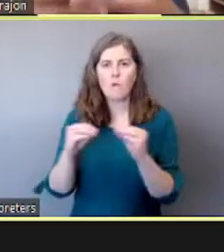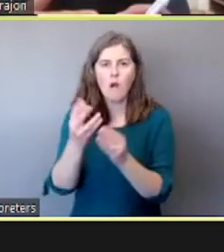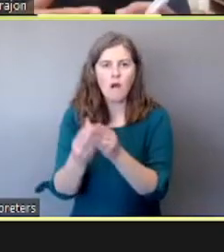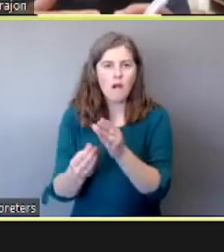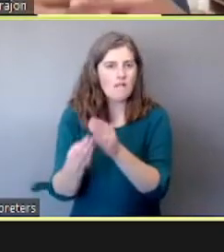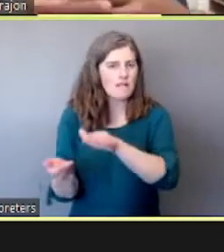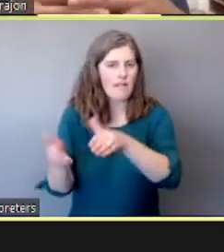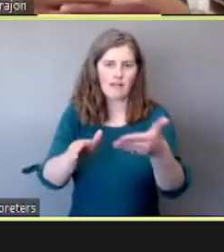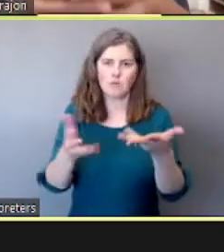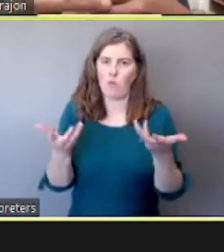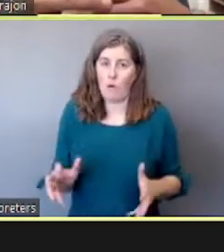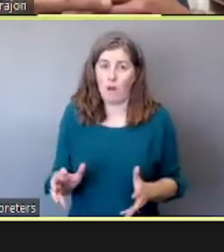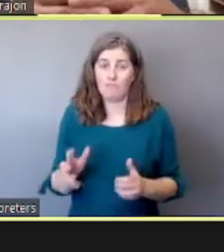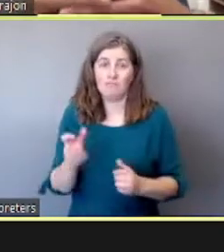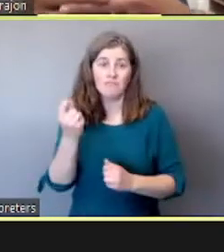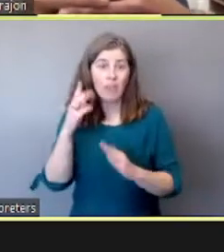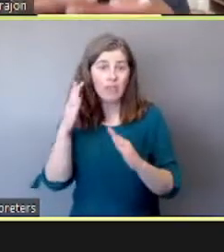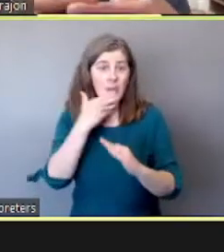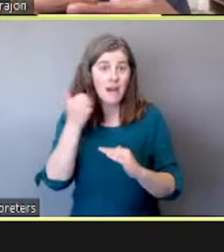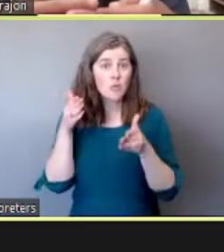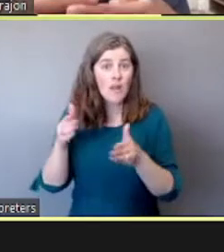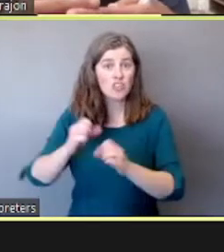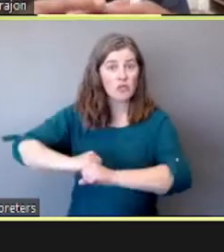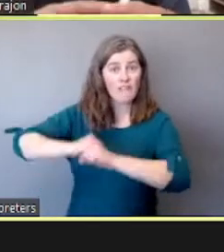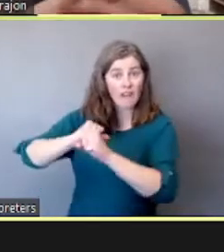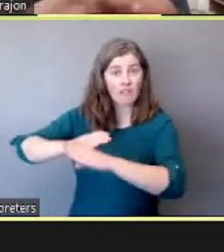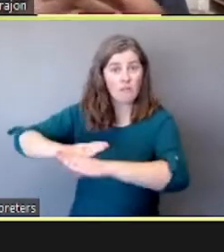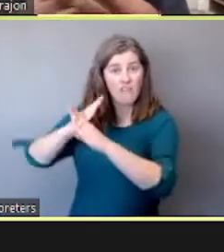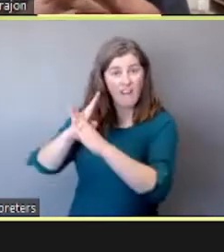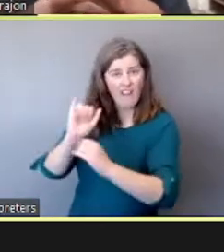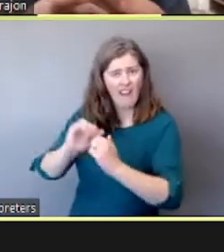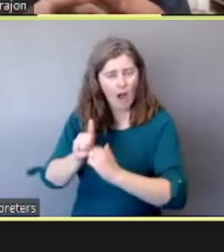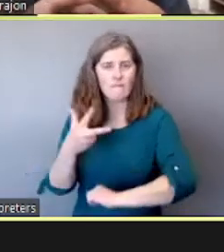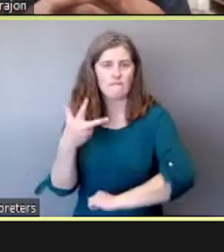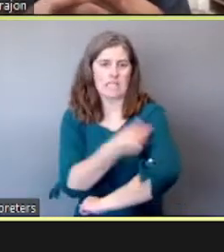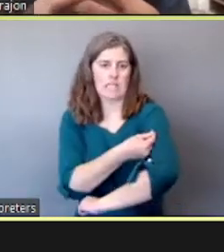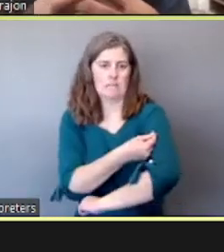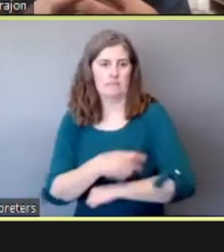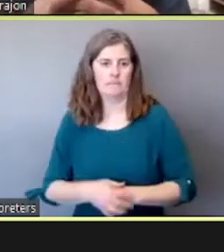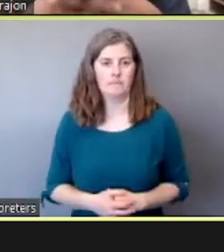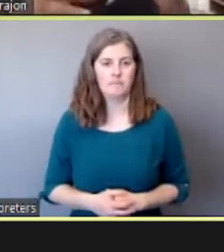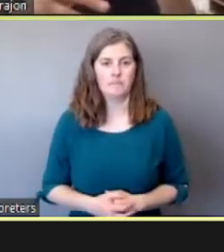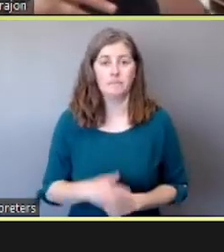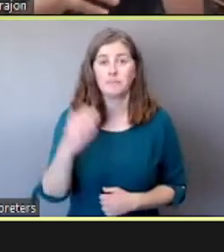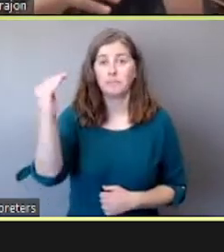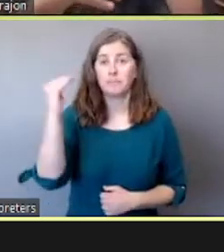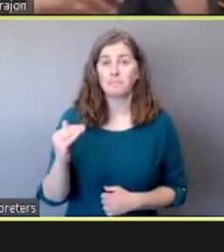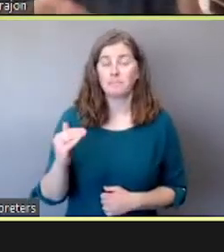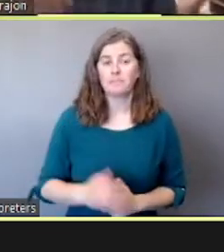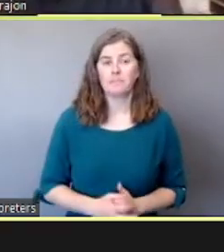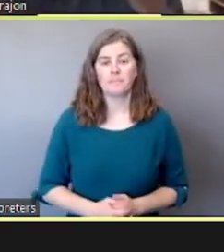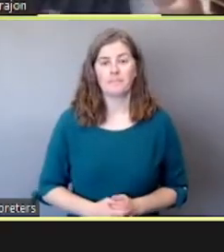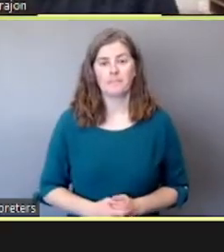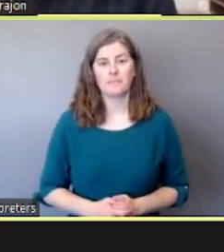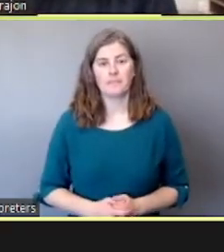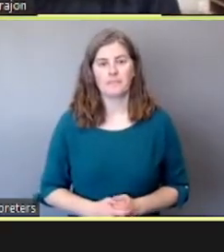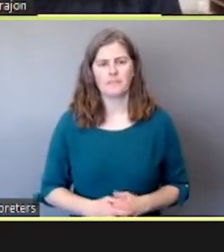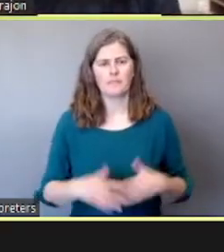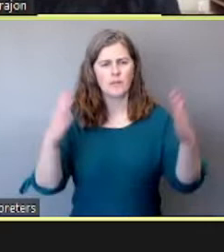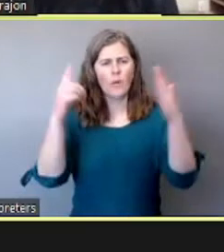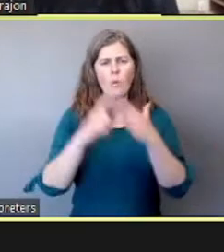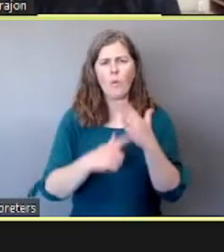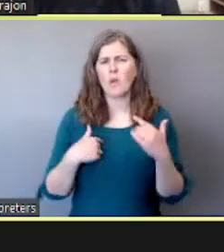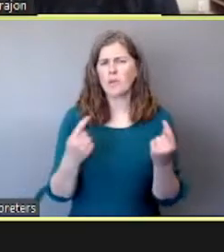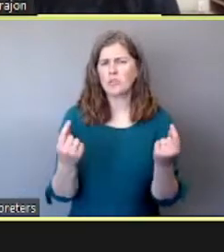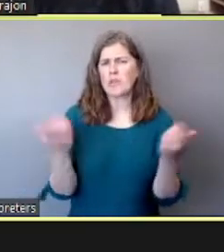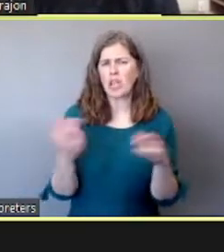and vaccines are our best way to prevent these deaths. Next slide. So what are we doing at the New